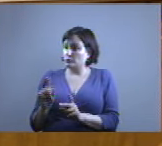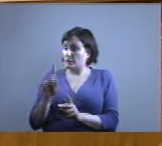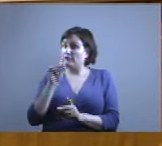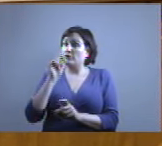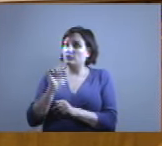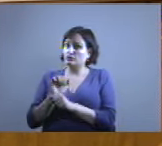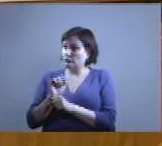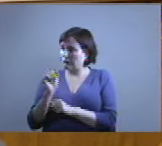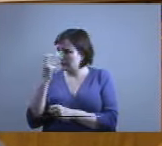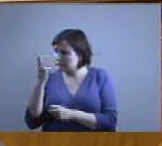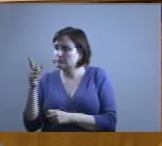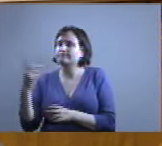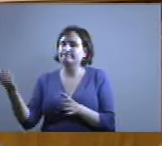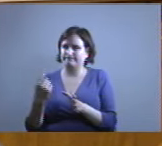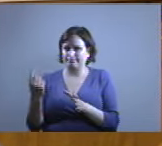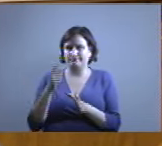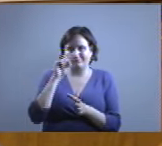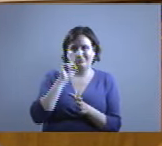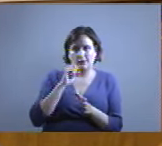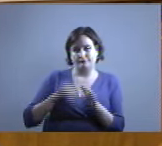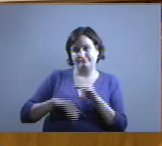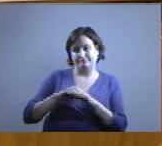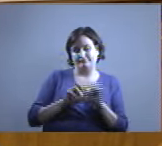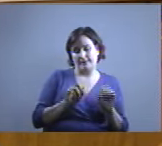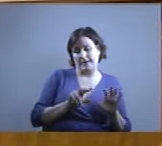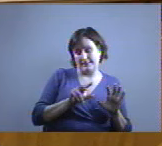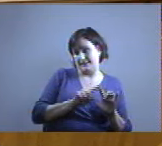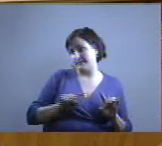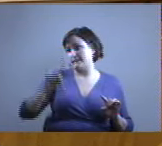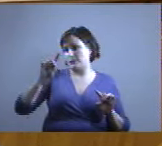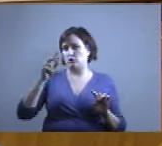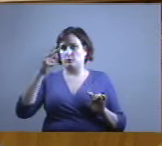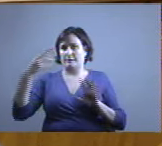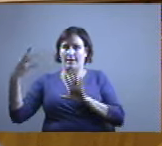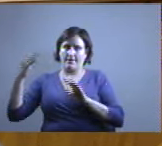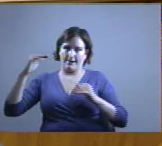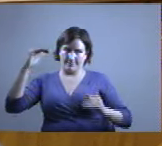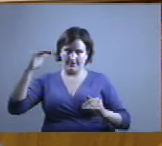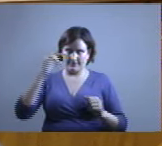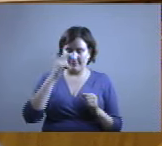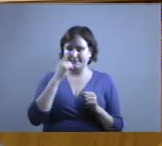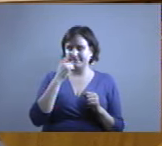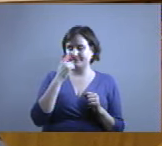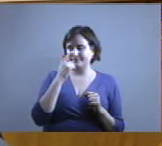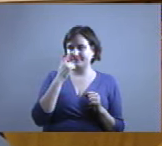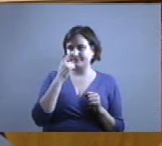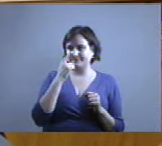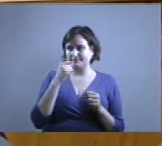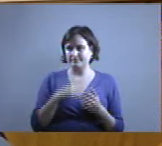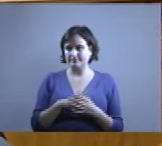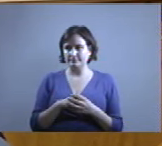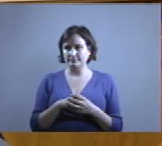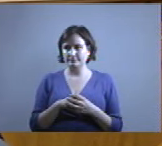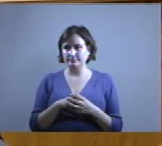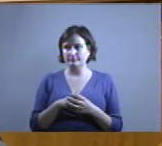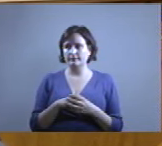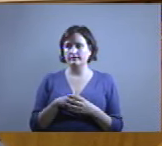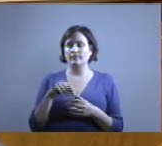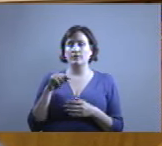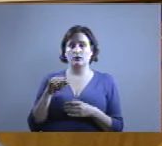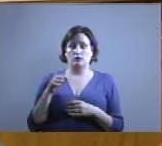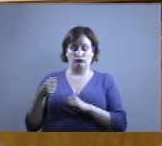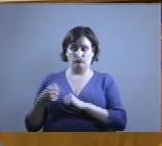seekers aged between the ages of 18 and 29. Mr. Speaker, no developmental strategy can succeed if